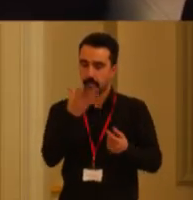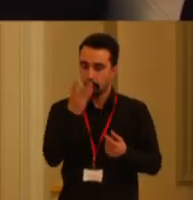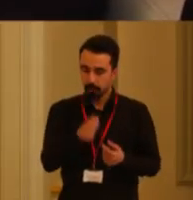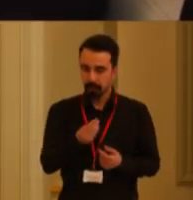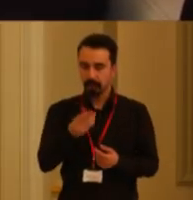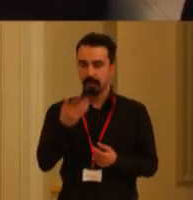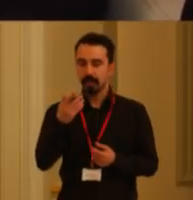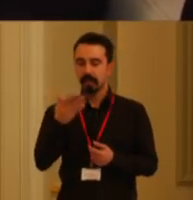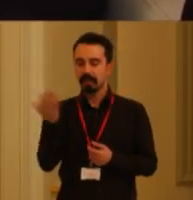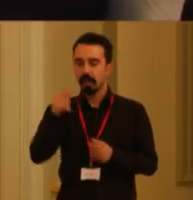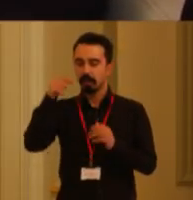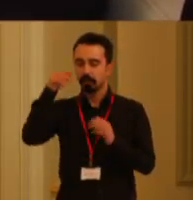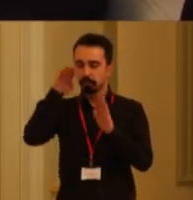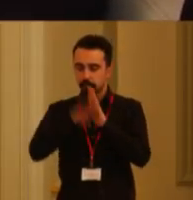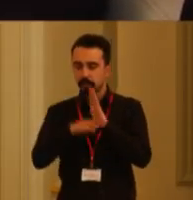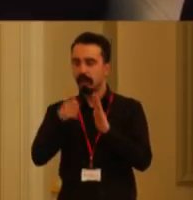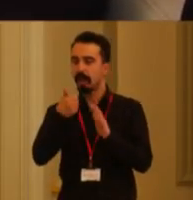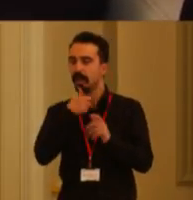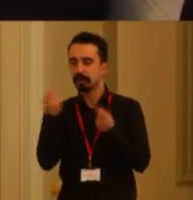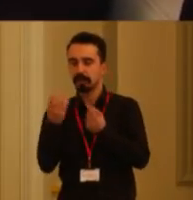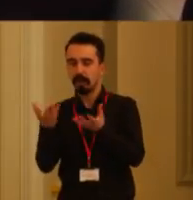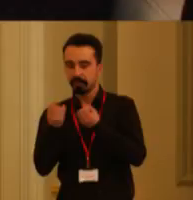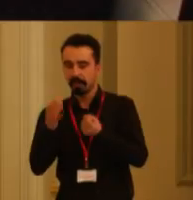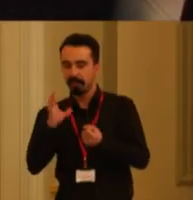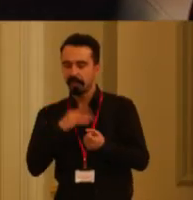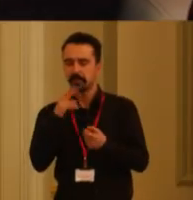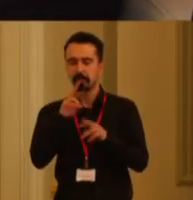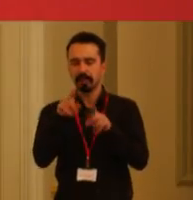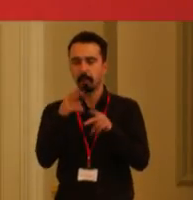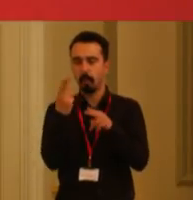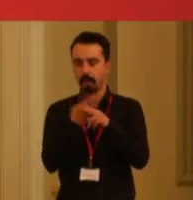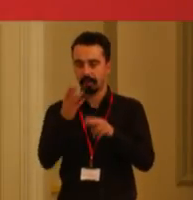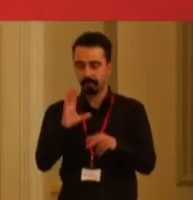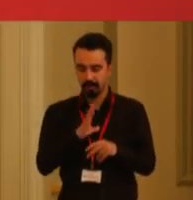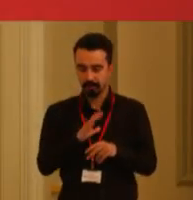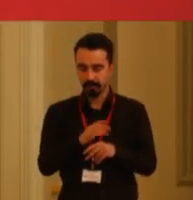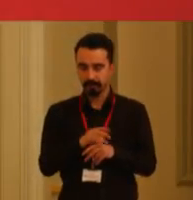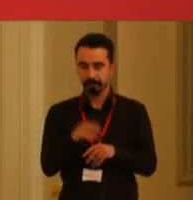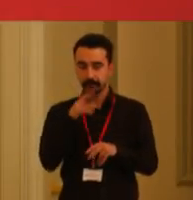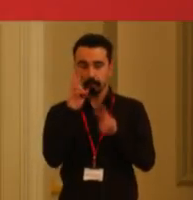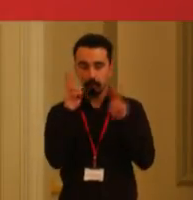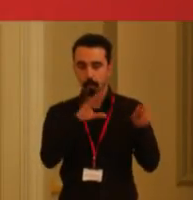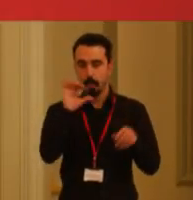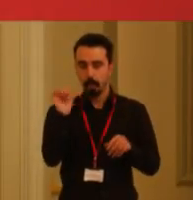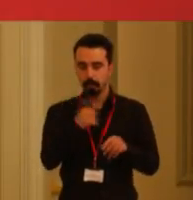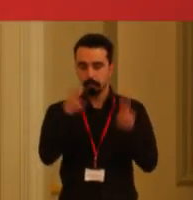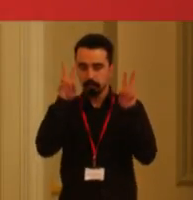equally, they said. For women, it seems to be a bigger issue.